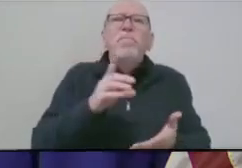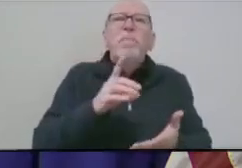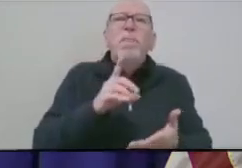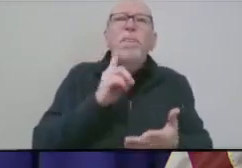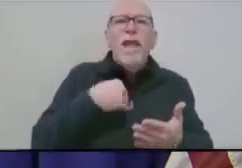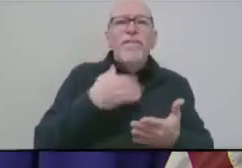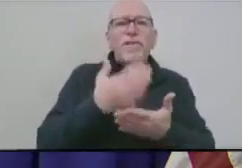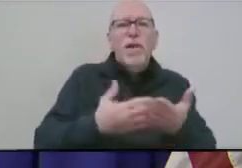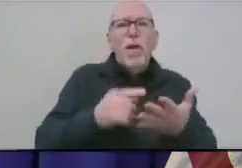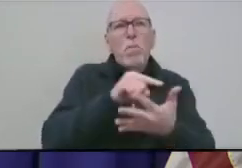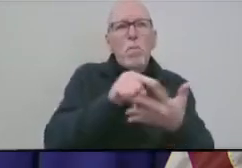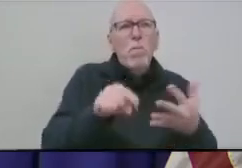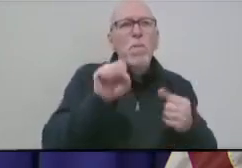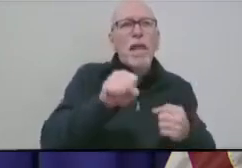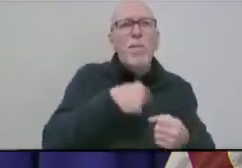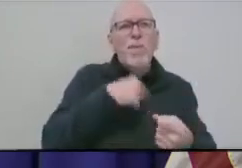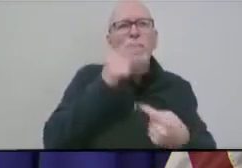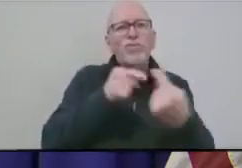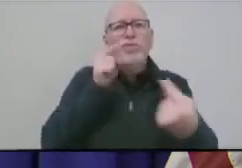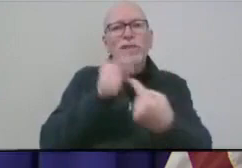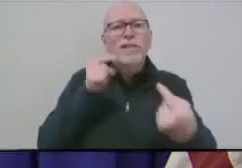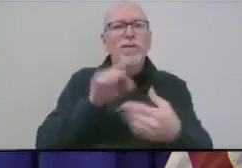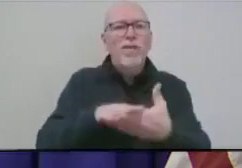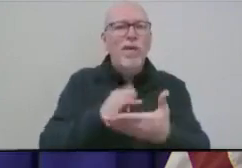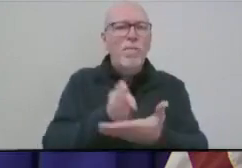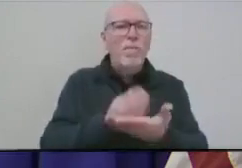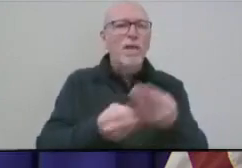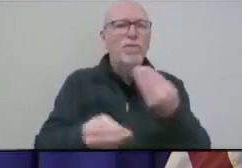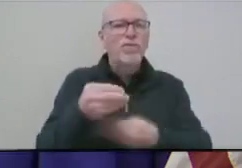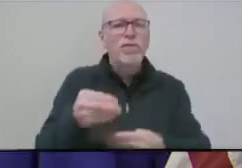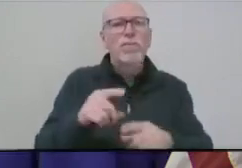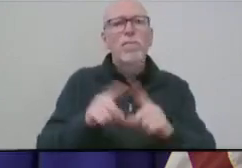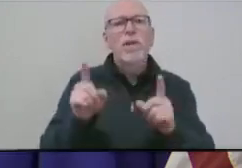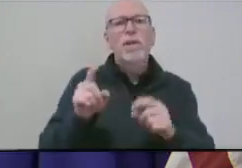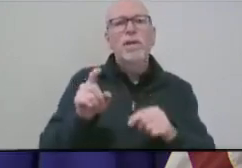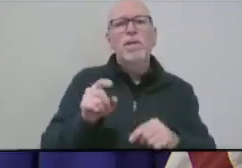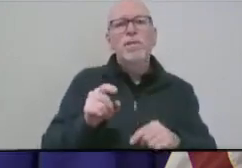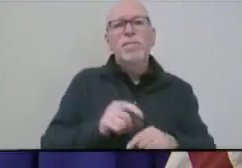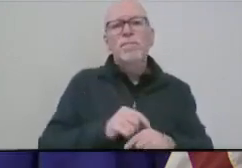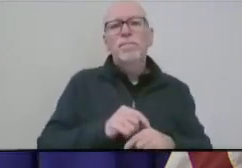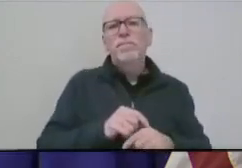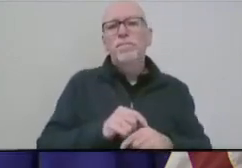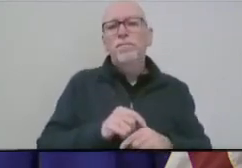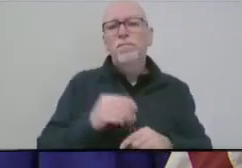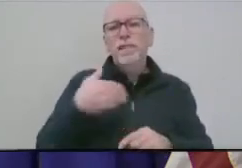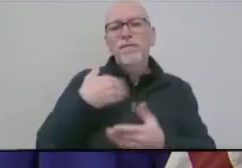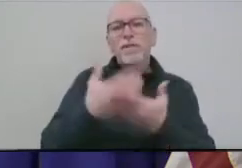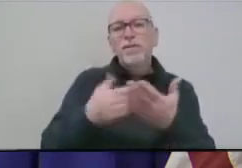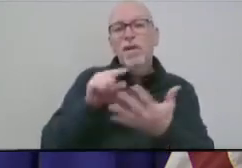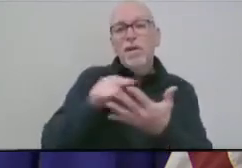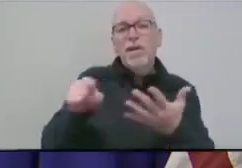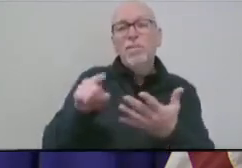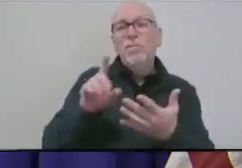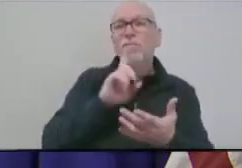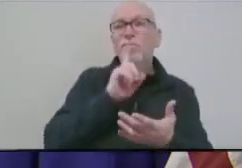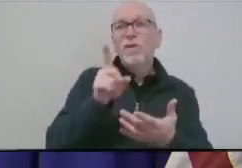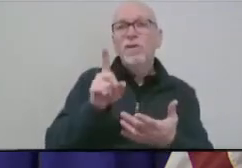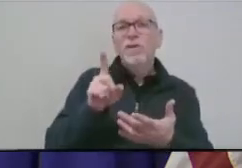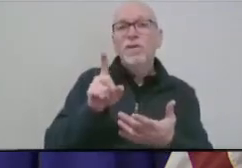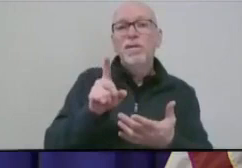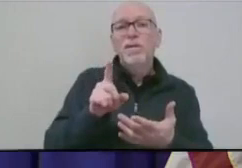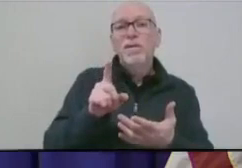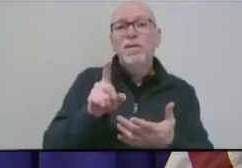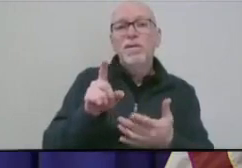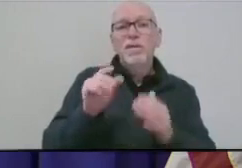places, yes, that we do disagree on the budget, but There's places where, quite frankly, the